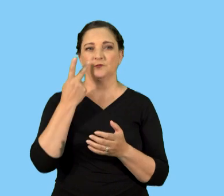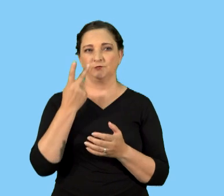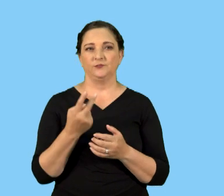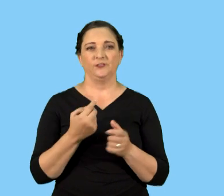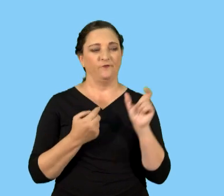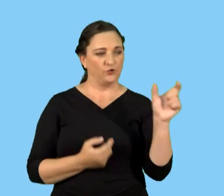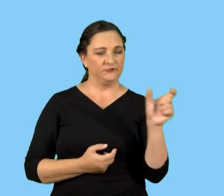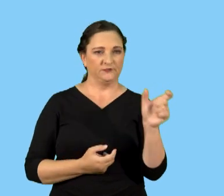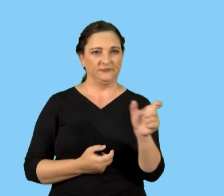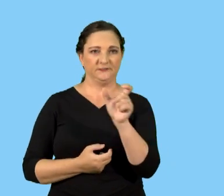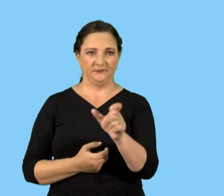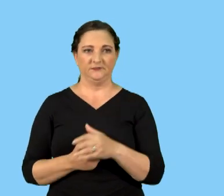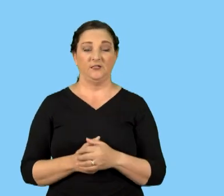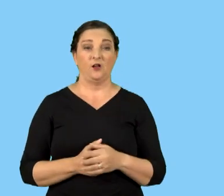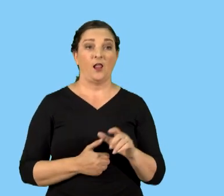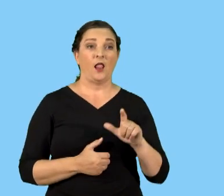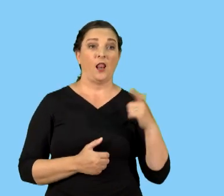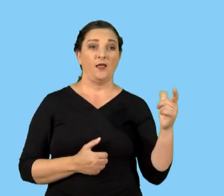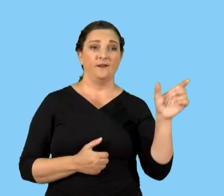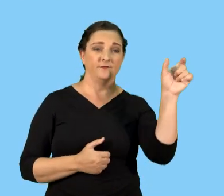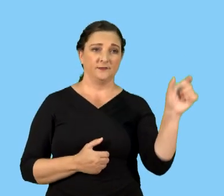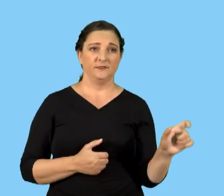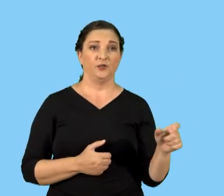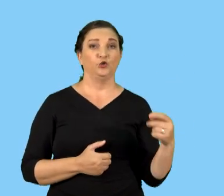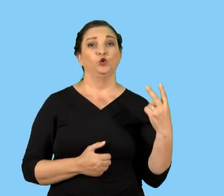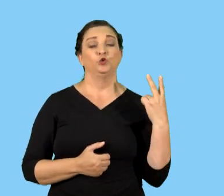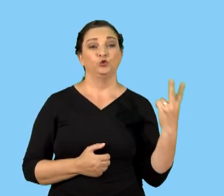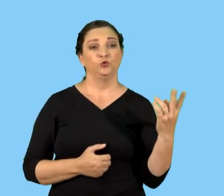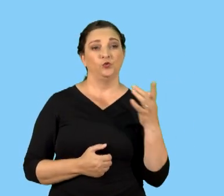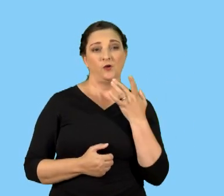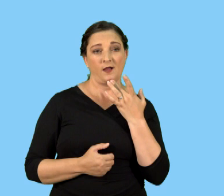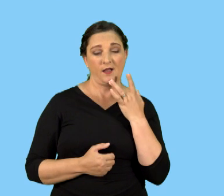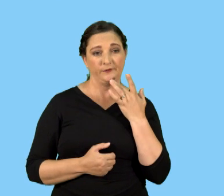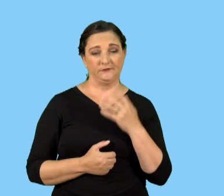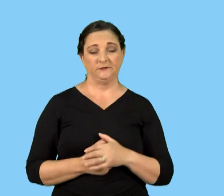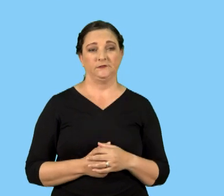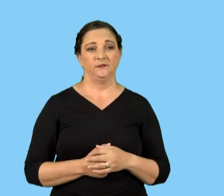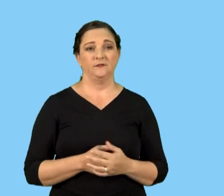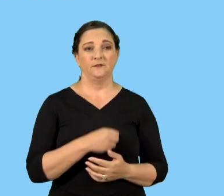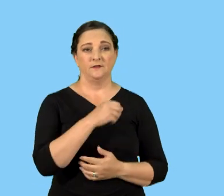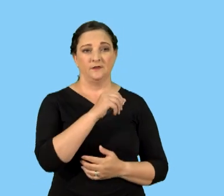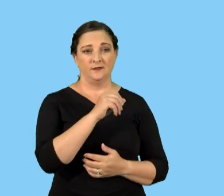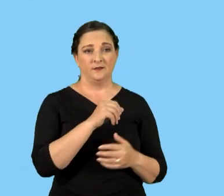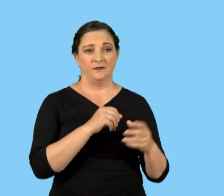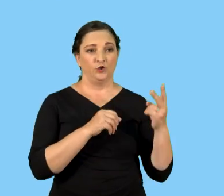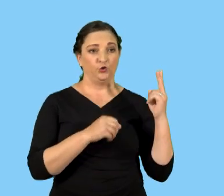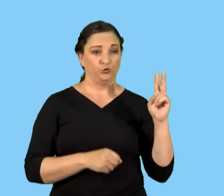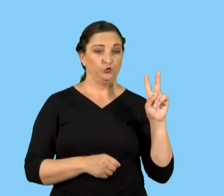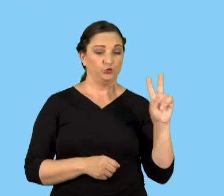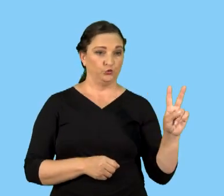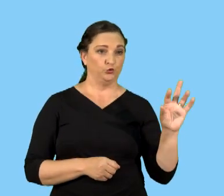side, calculate the number of atoms of each substance. So on the left-hand side, I have 2 ions. So 2